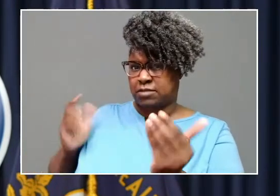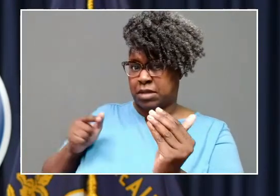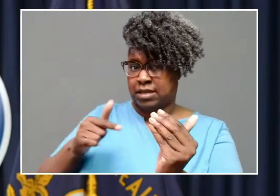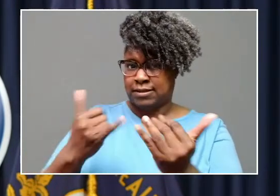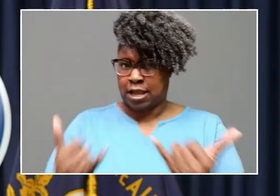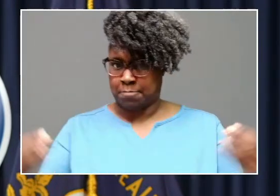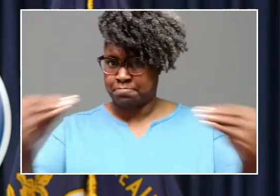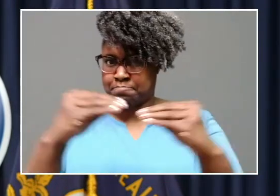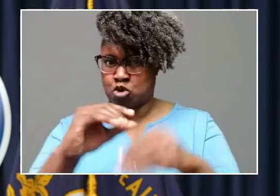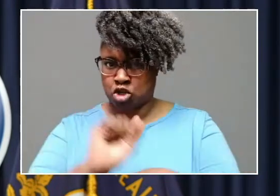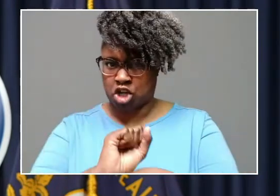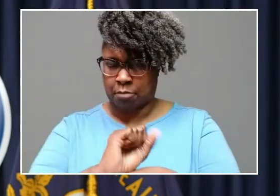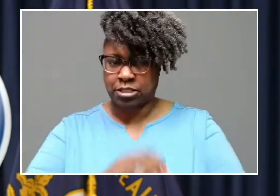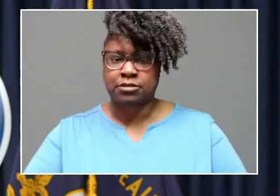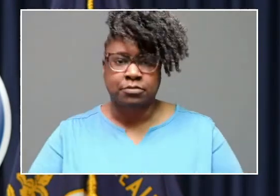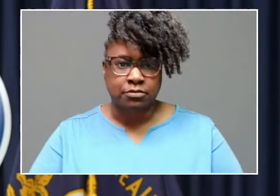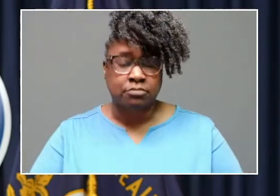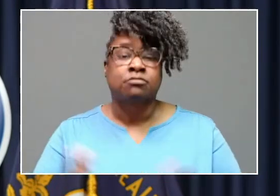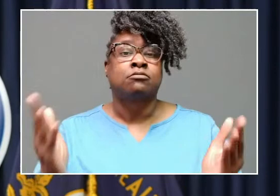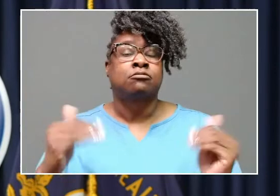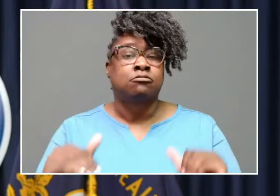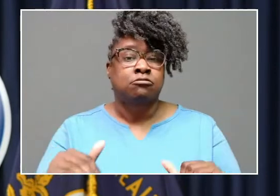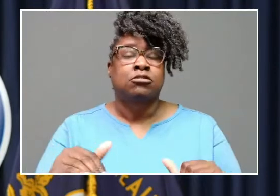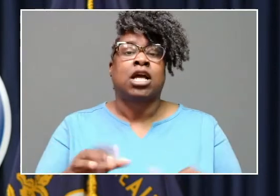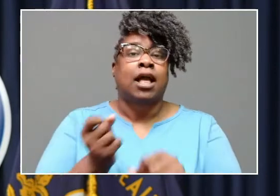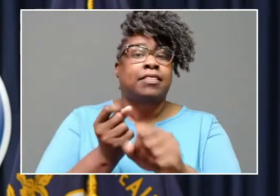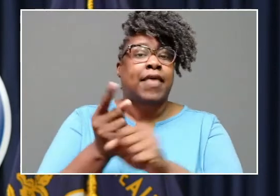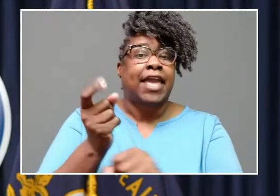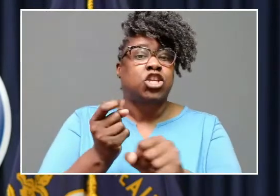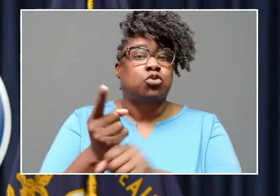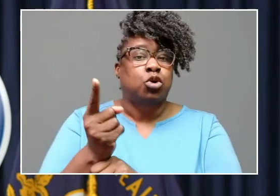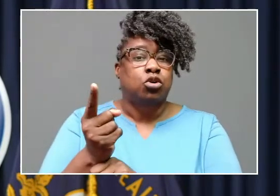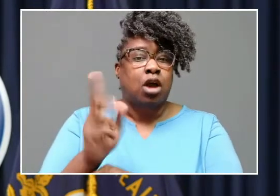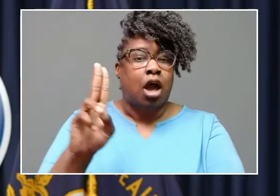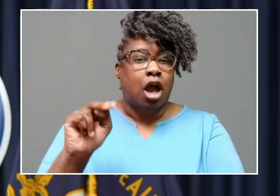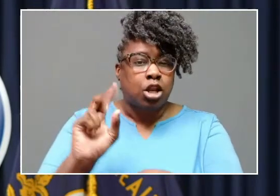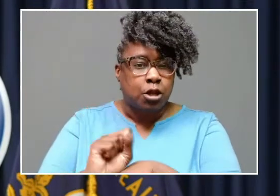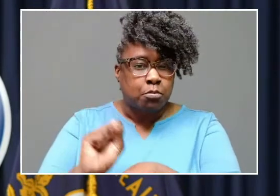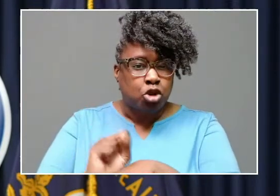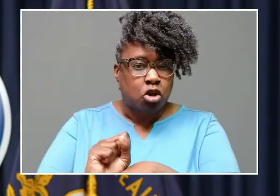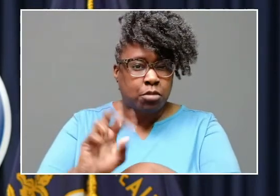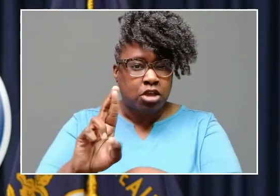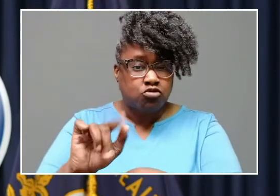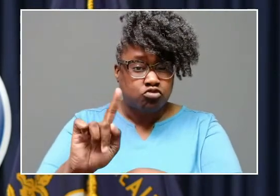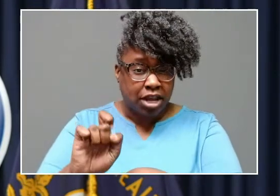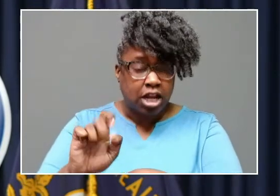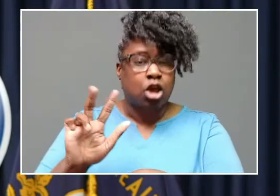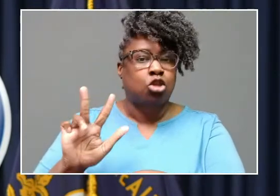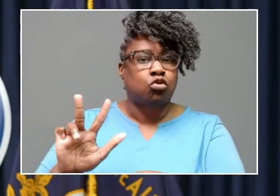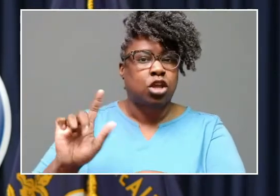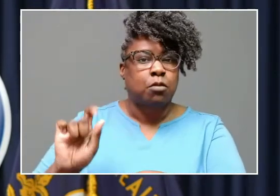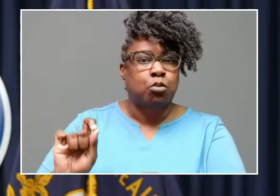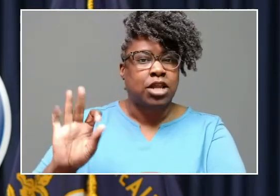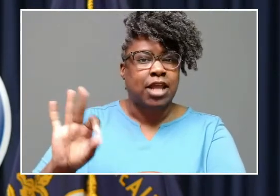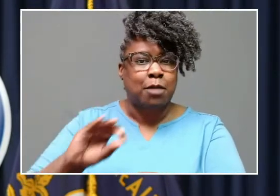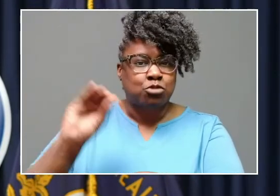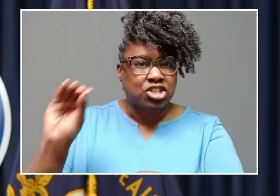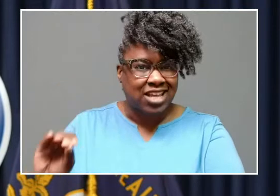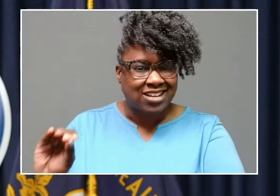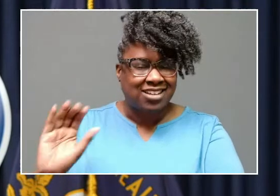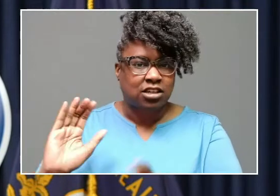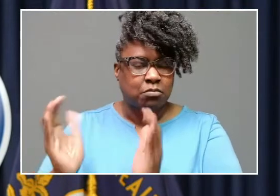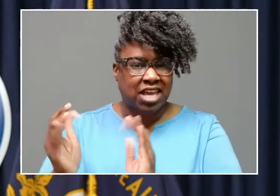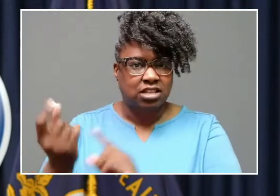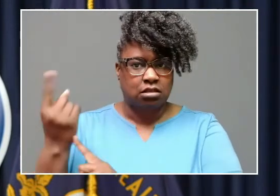had set the lowest annual unemployment rate last year at 3.9%. We continue to speed up our